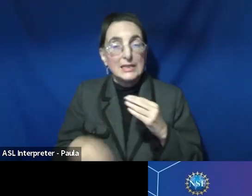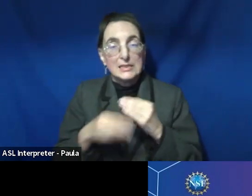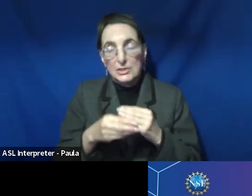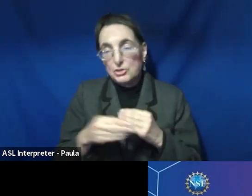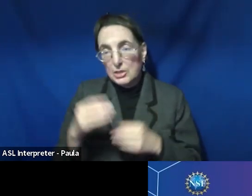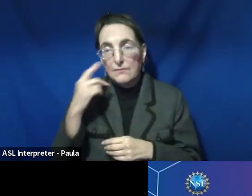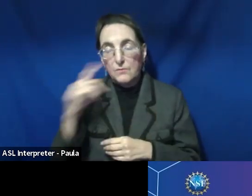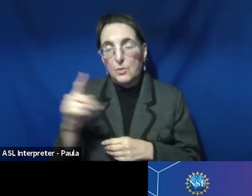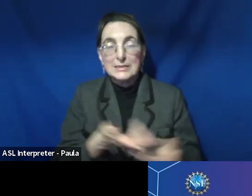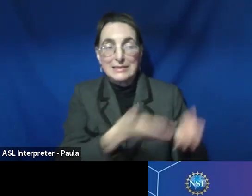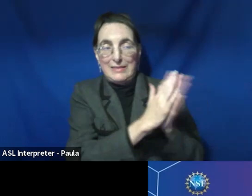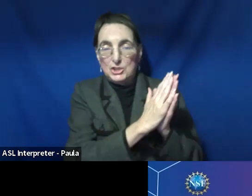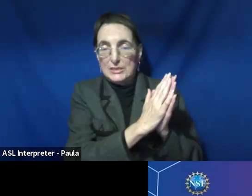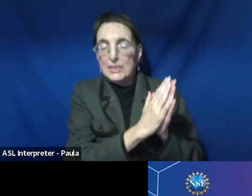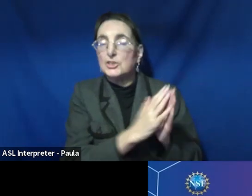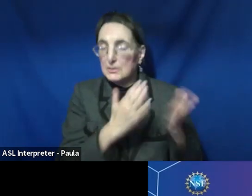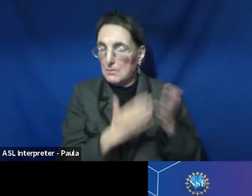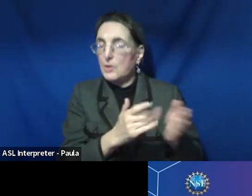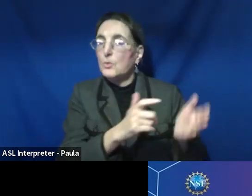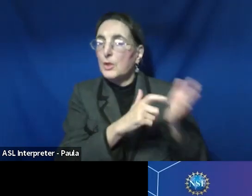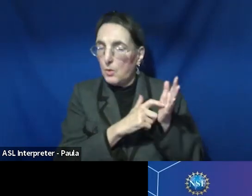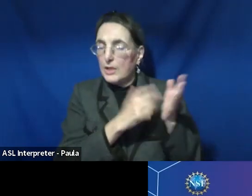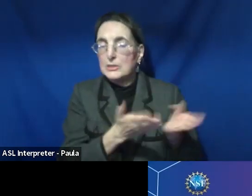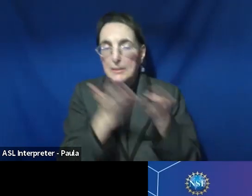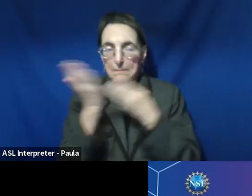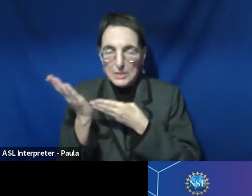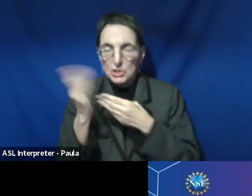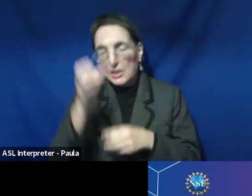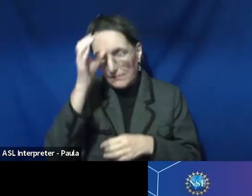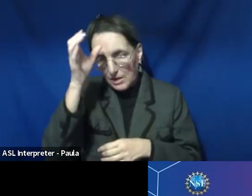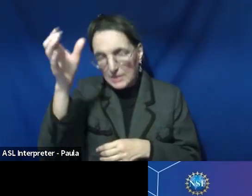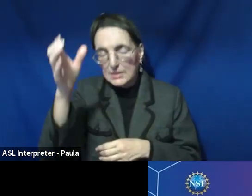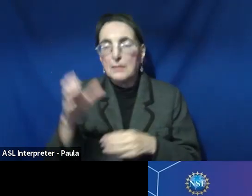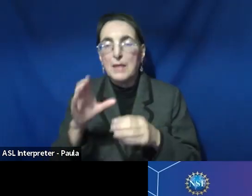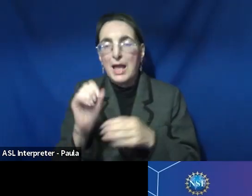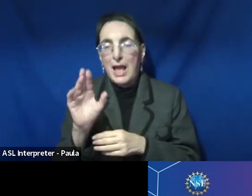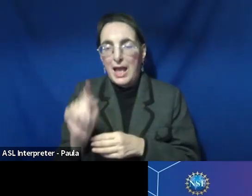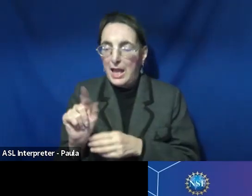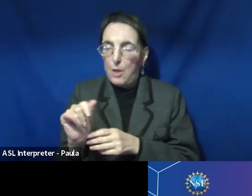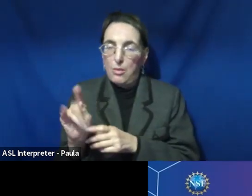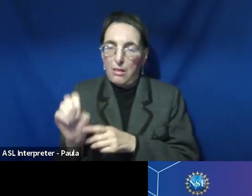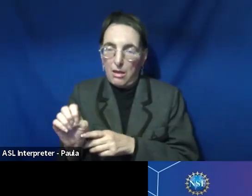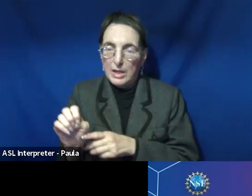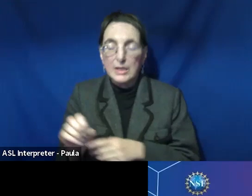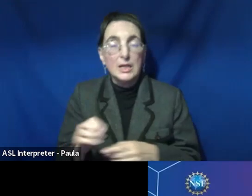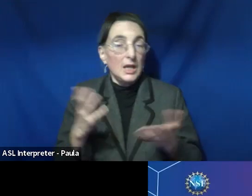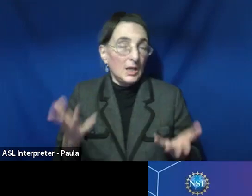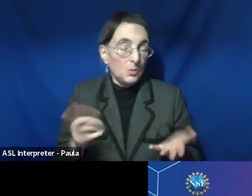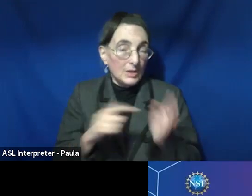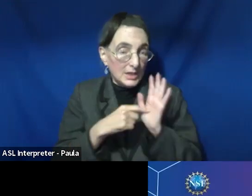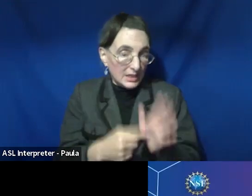for solicitations may require submission of a concept outline. And it would